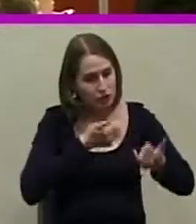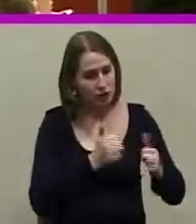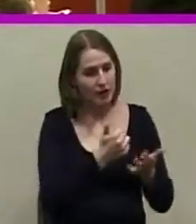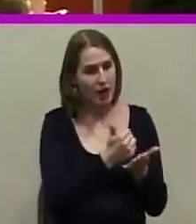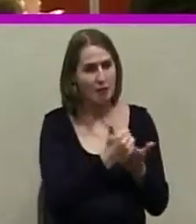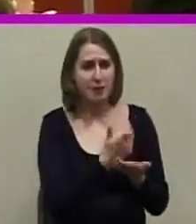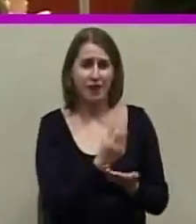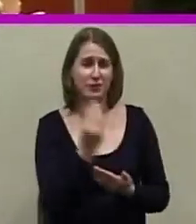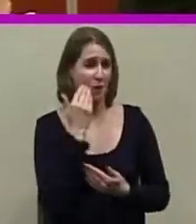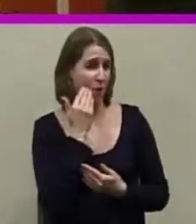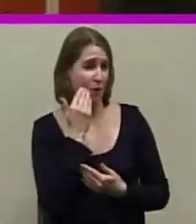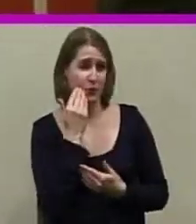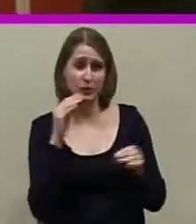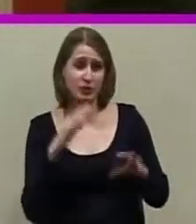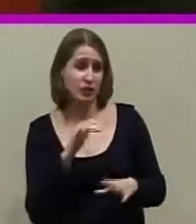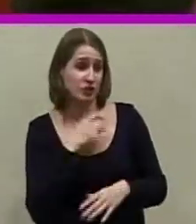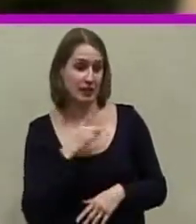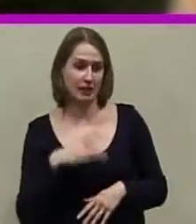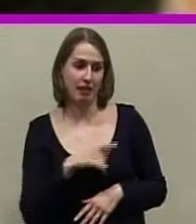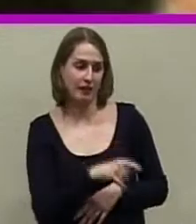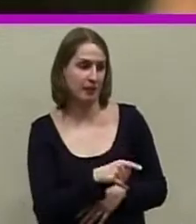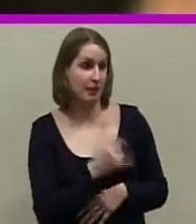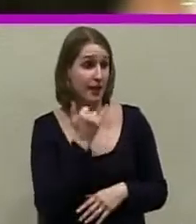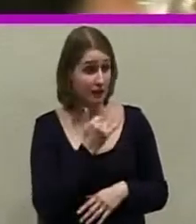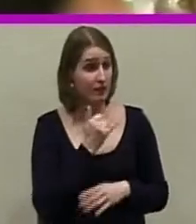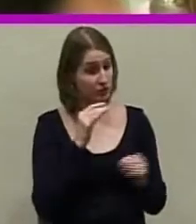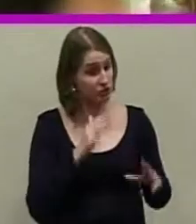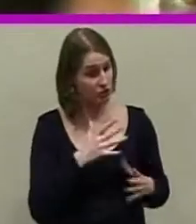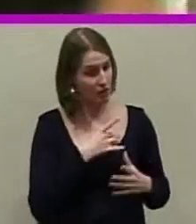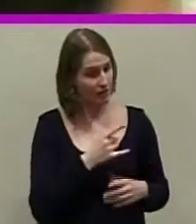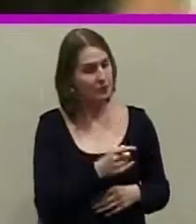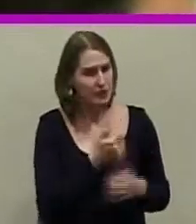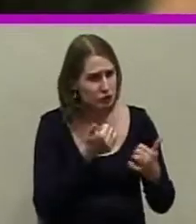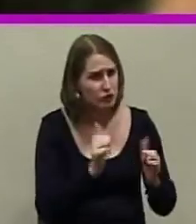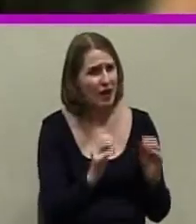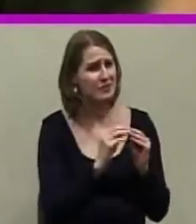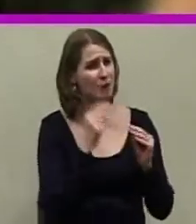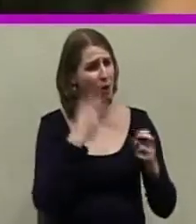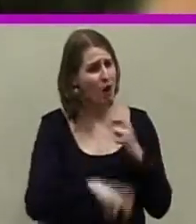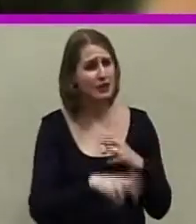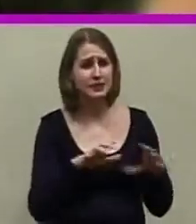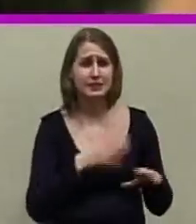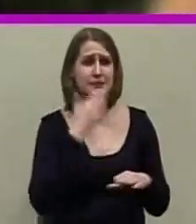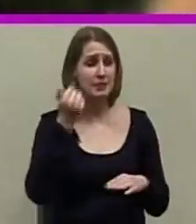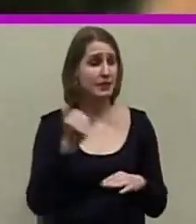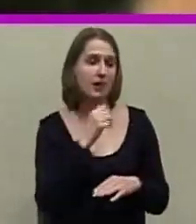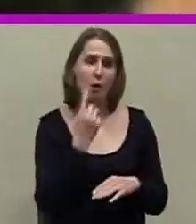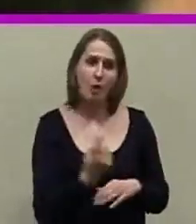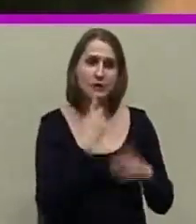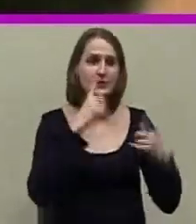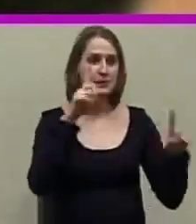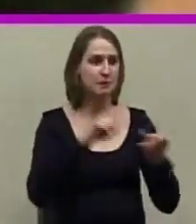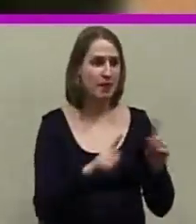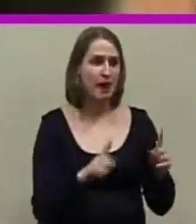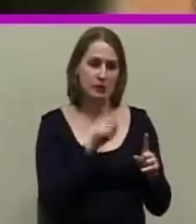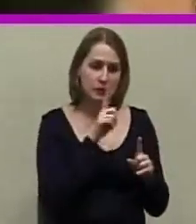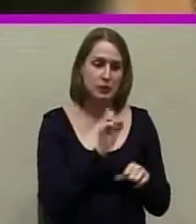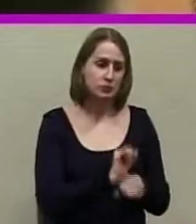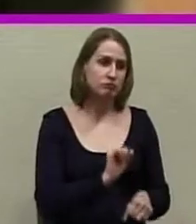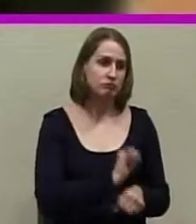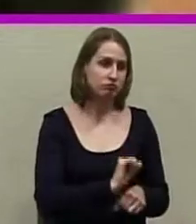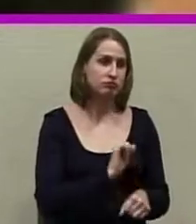teacher does not like him. So if a teacher likes him, he tries extra hard. He does his best. He doesn't always succeed, but he works harder. If he